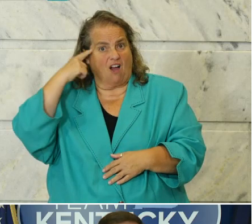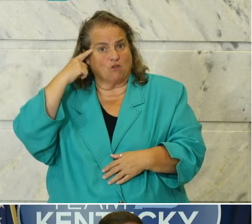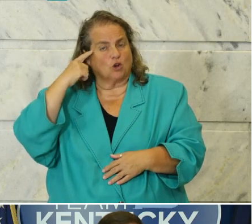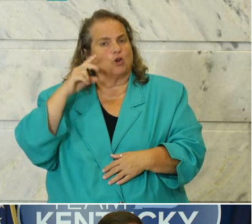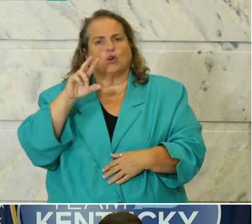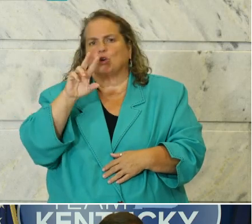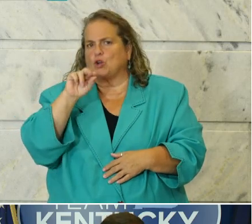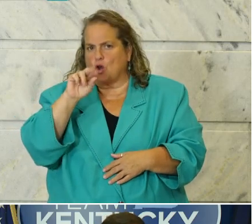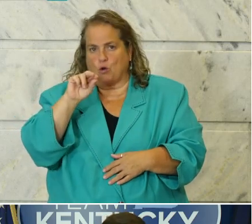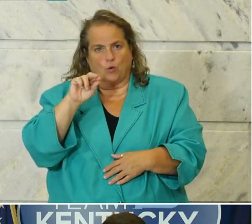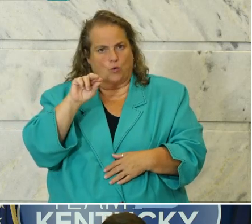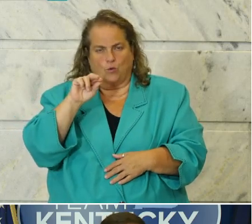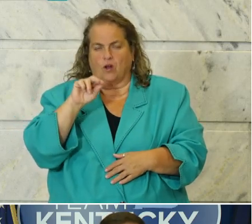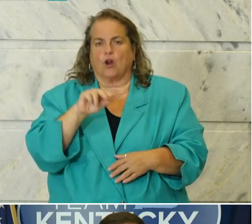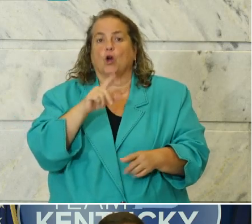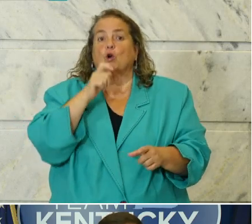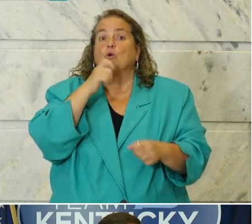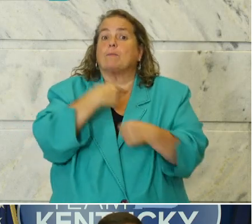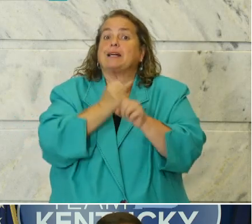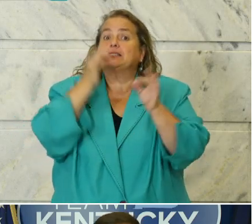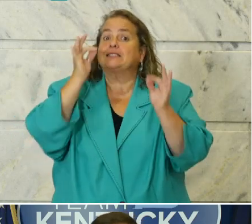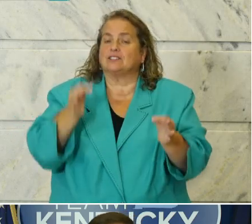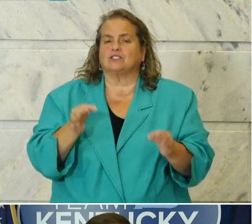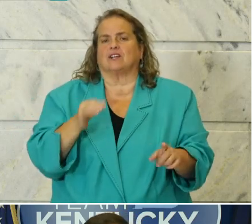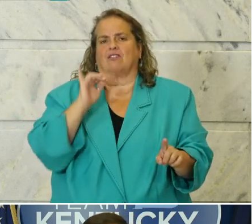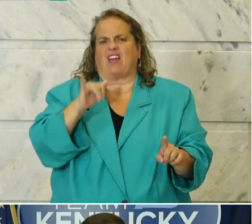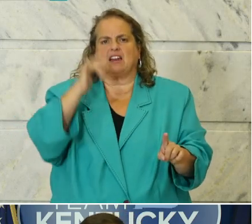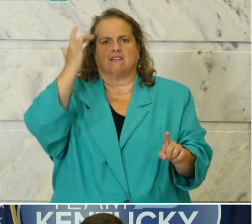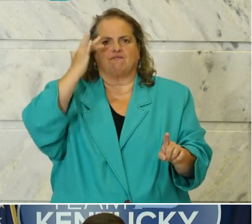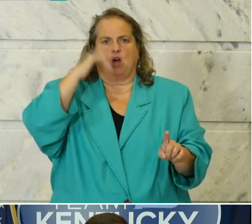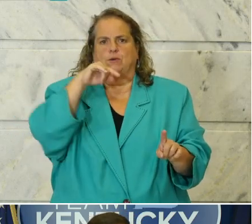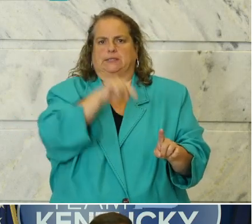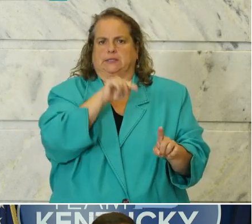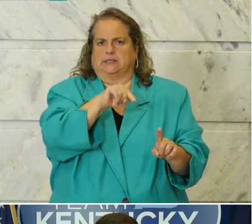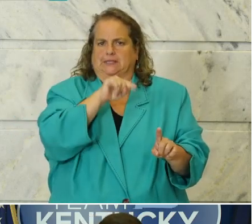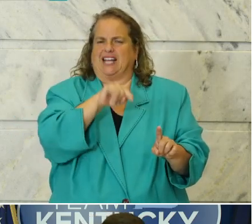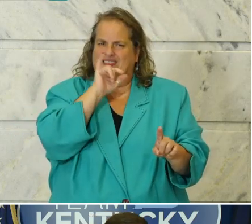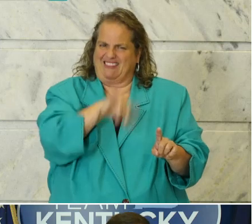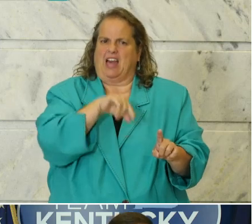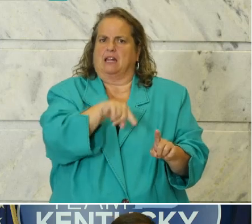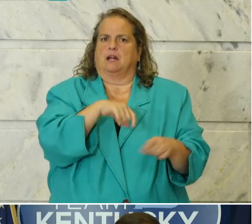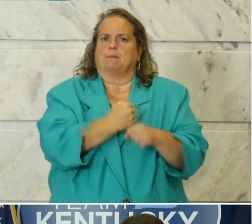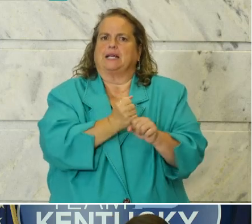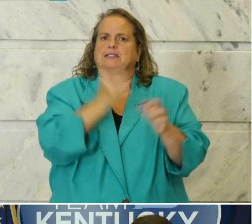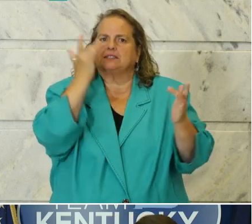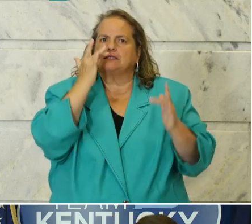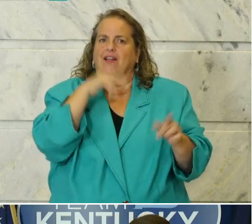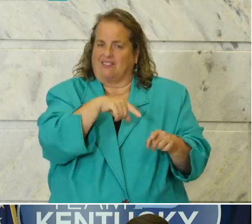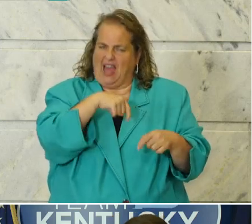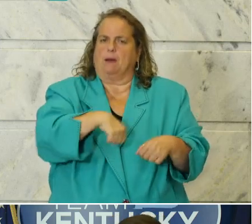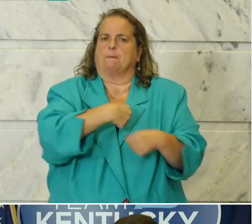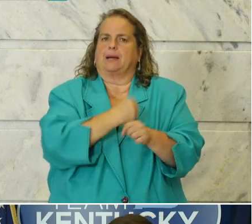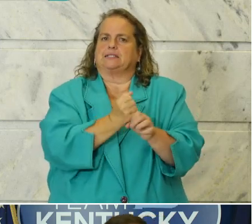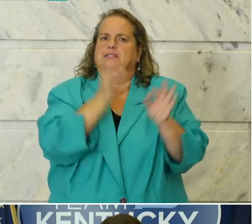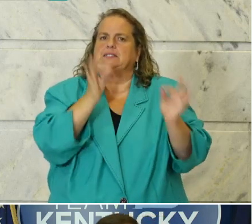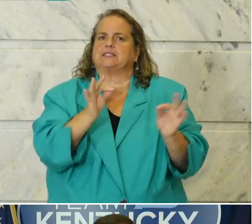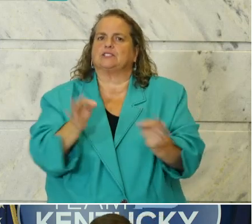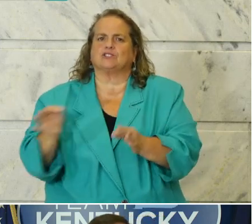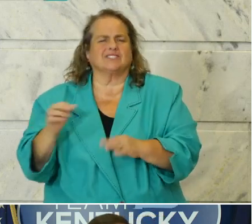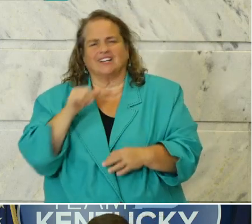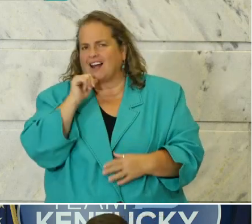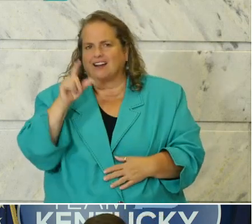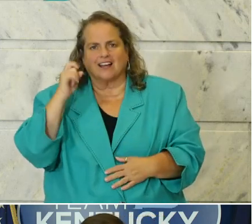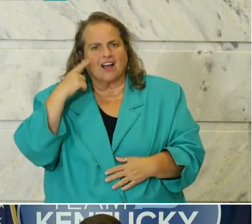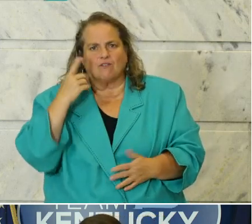by the virus. We're living through our pandemic. Whether this is our Spanish flu, whether this is our version of the plague, and if you think about it that way, we're